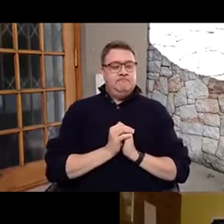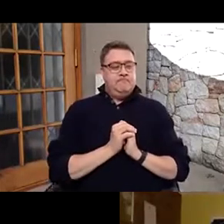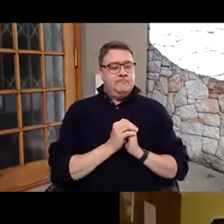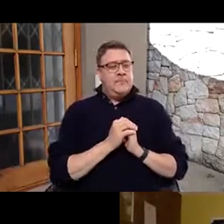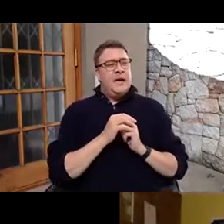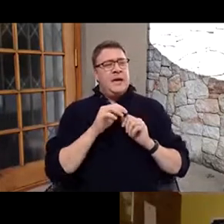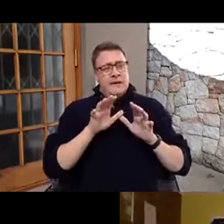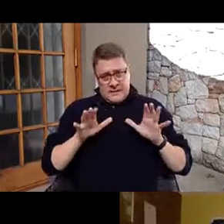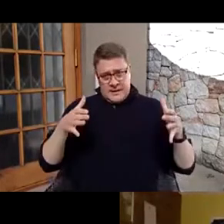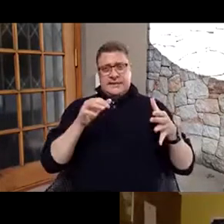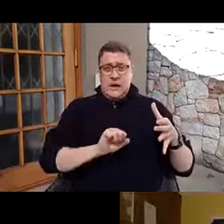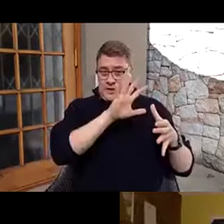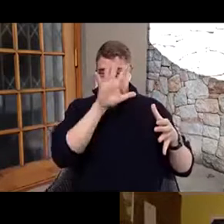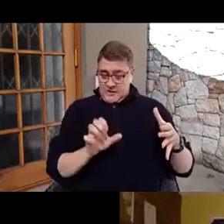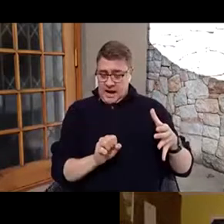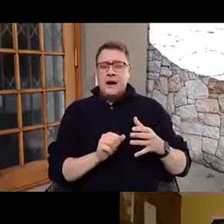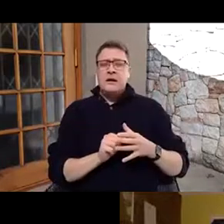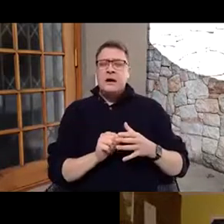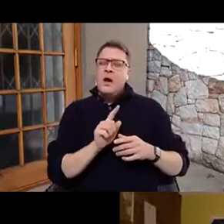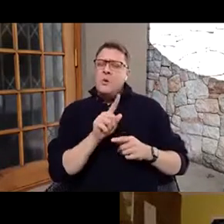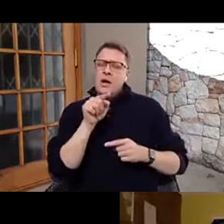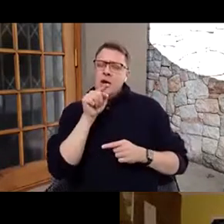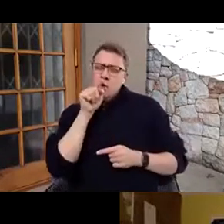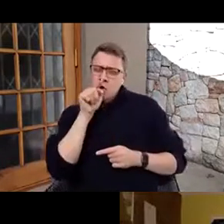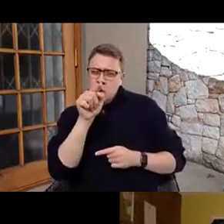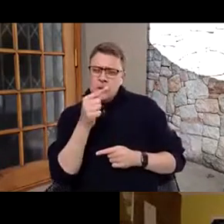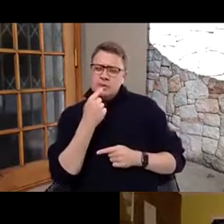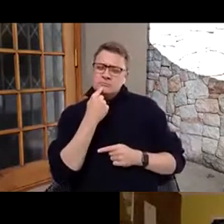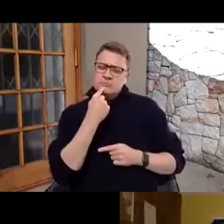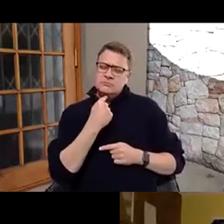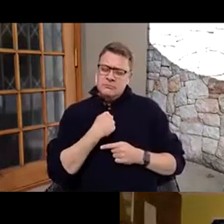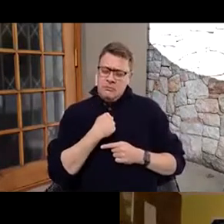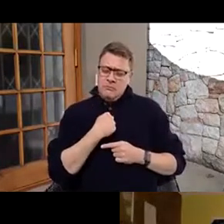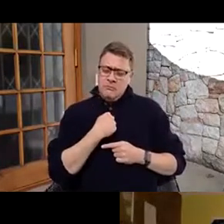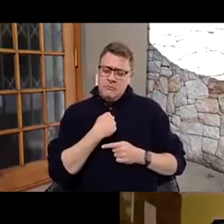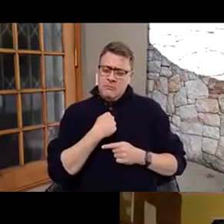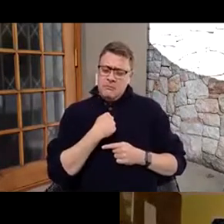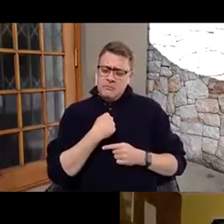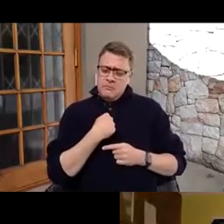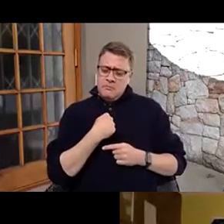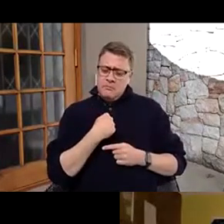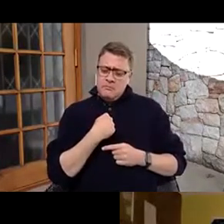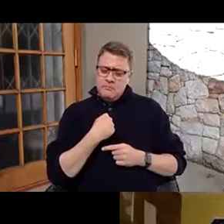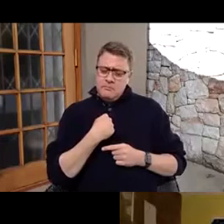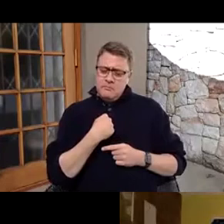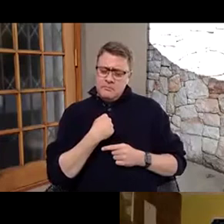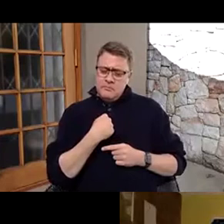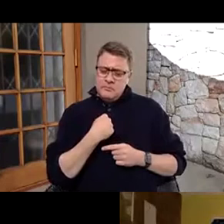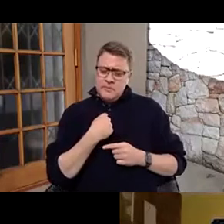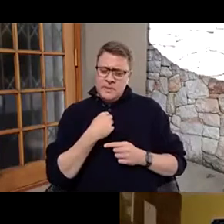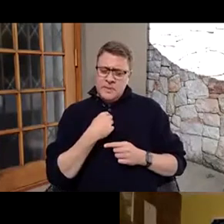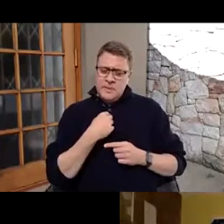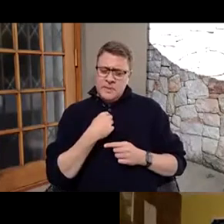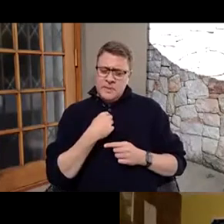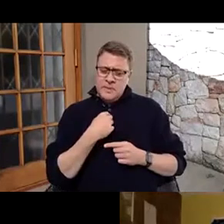Africa. But what would you say the importance of integrating disabled individuals and able-bodied